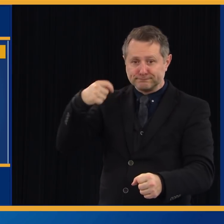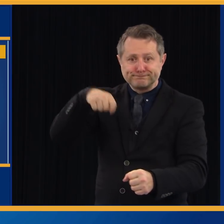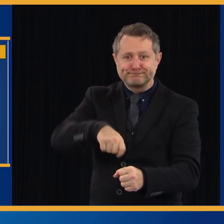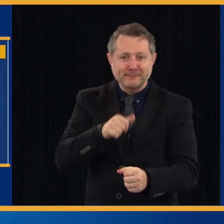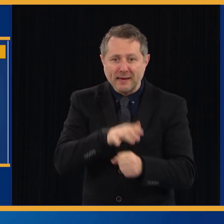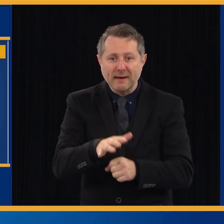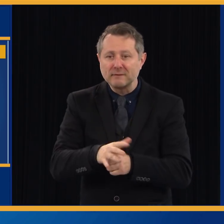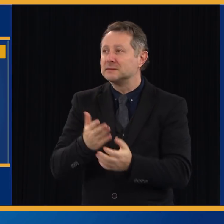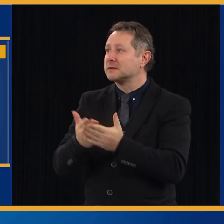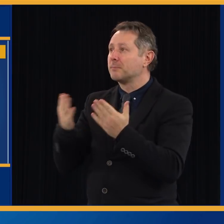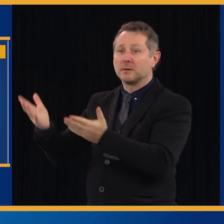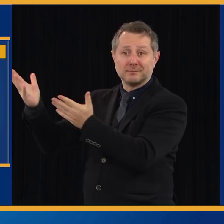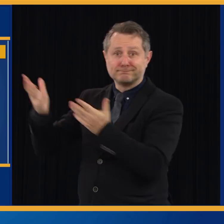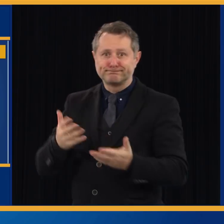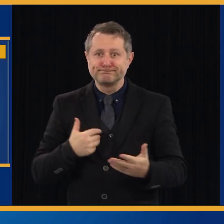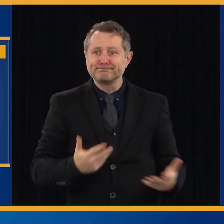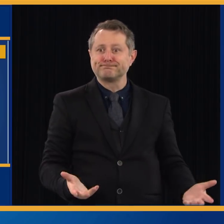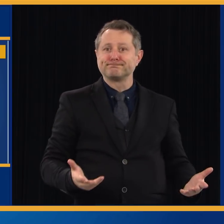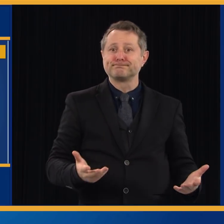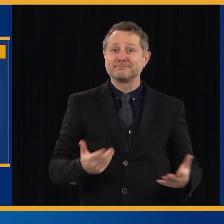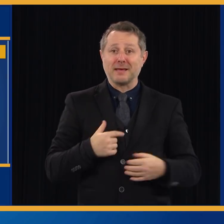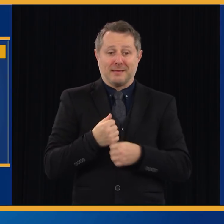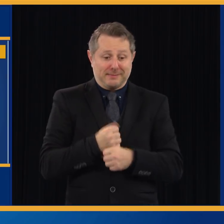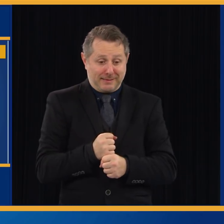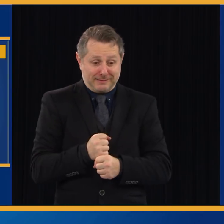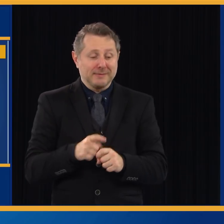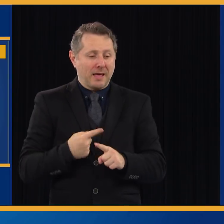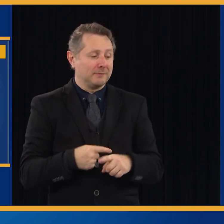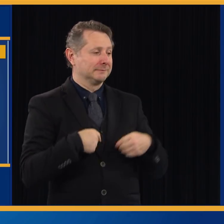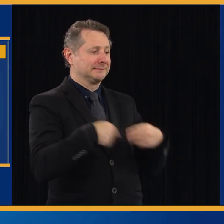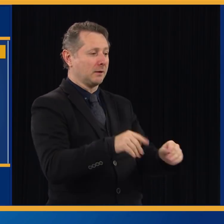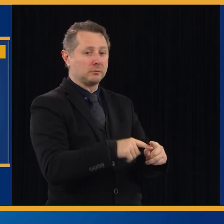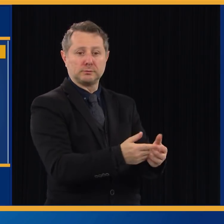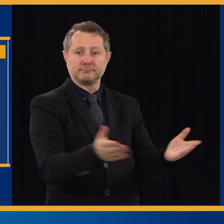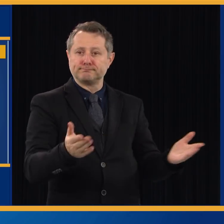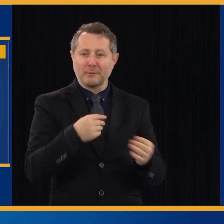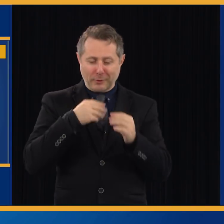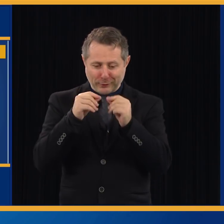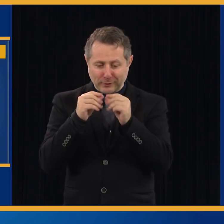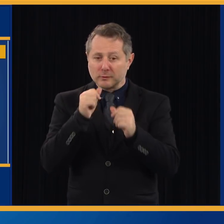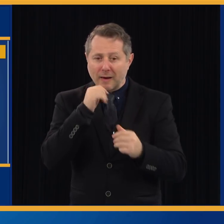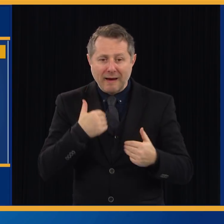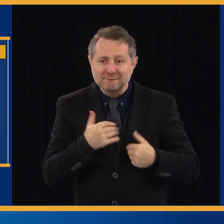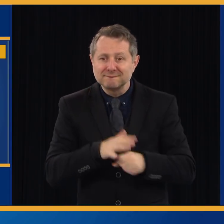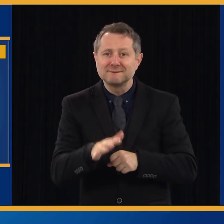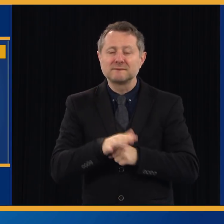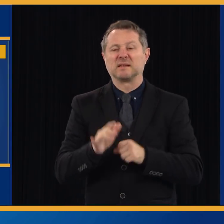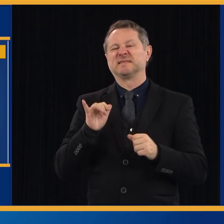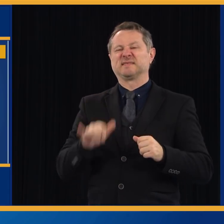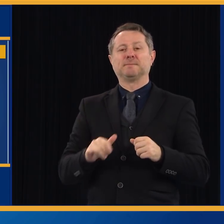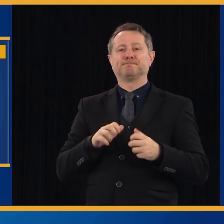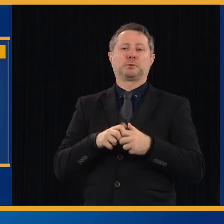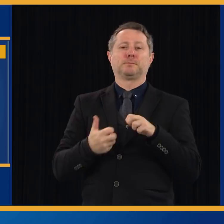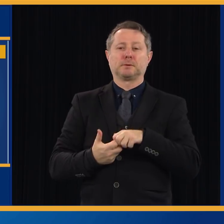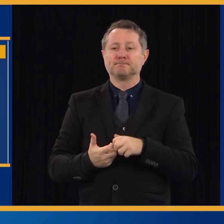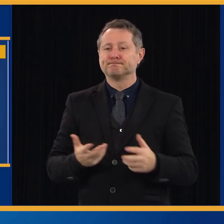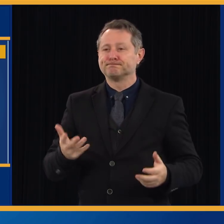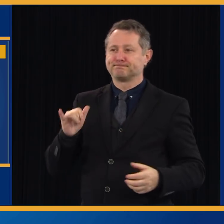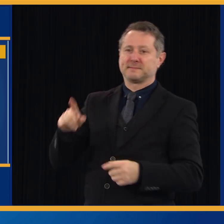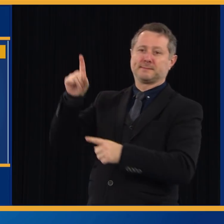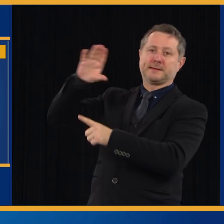own test kits. That's the determiner of